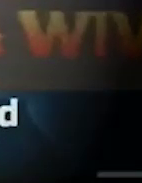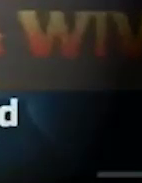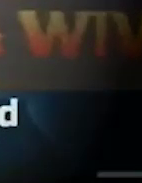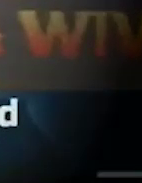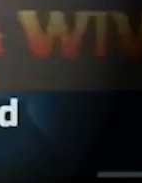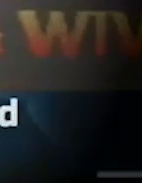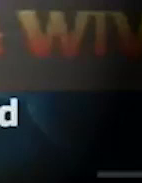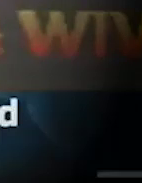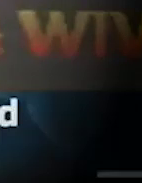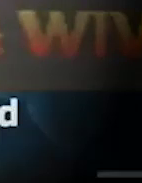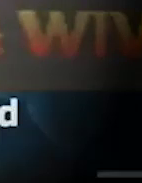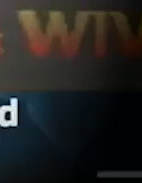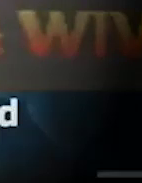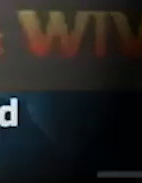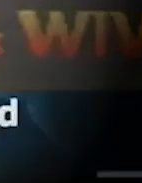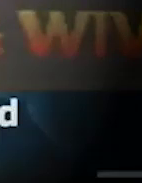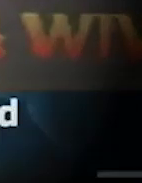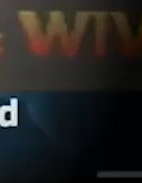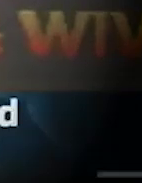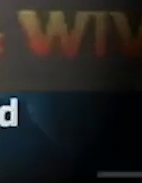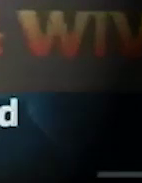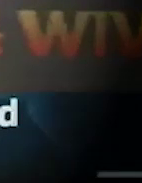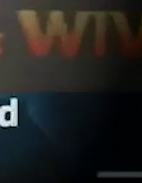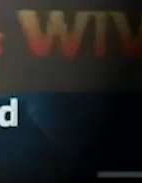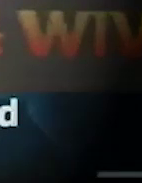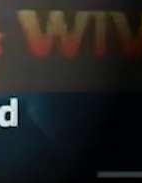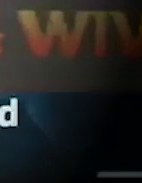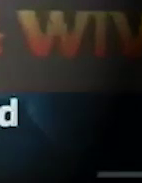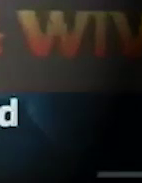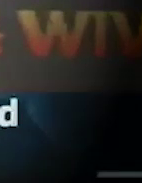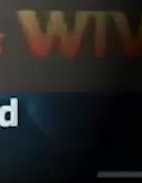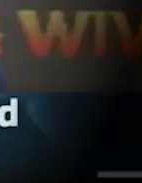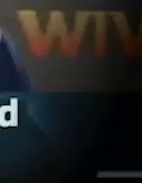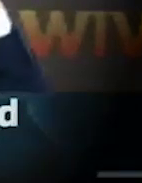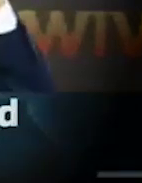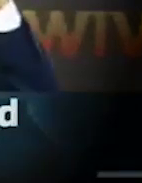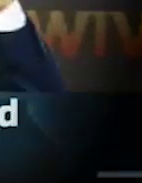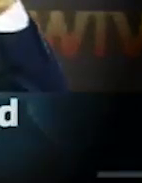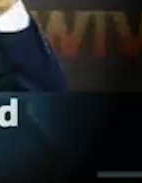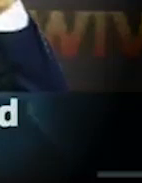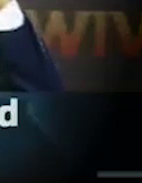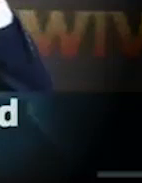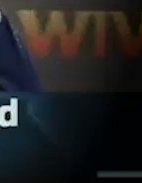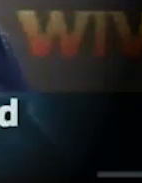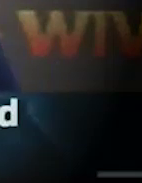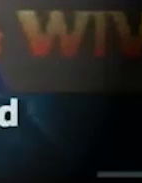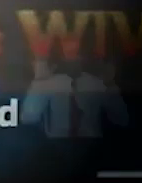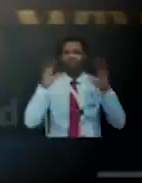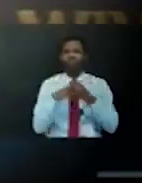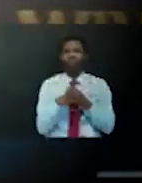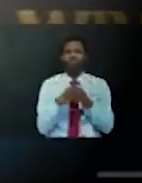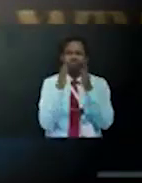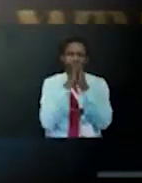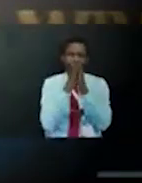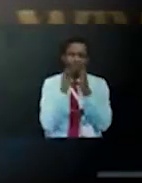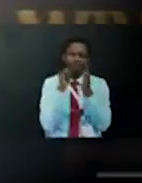It is enough. Everything we need is in this Jesus and the cross. Shall we lift up our hands now? Shall we